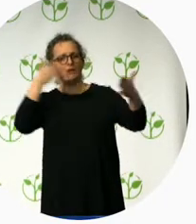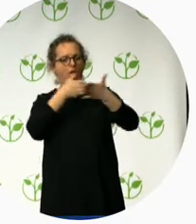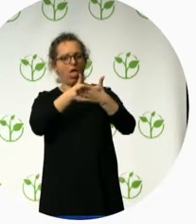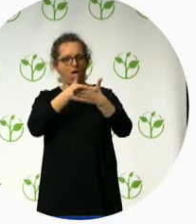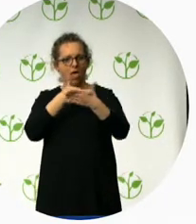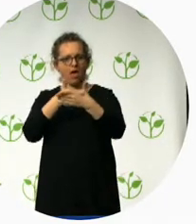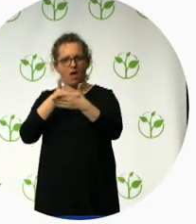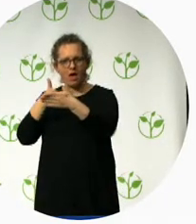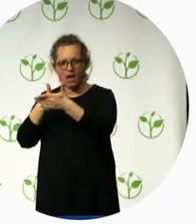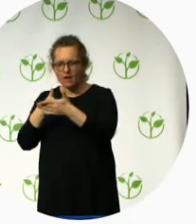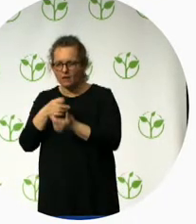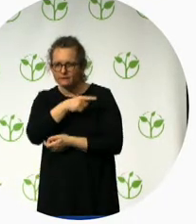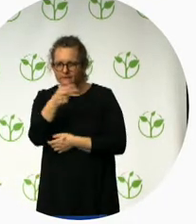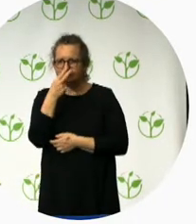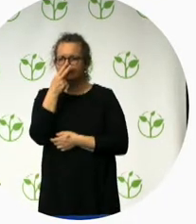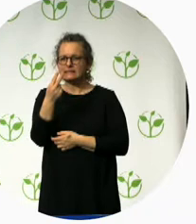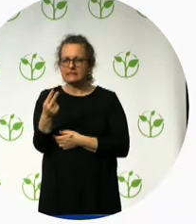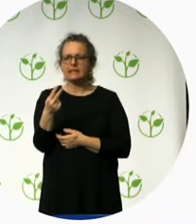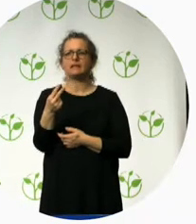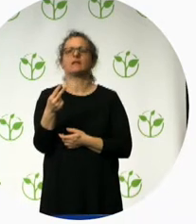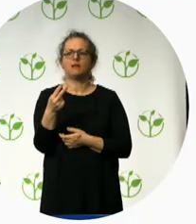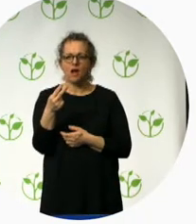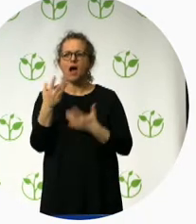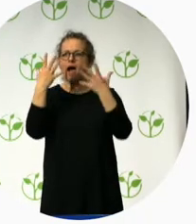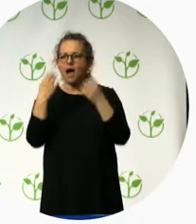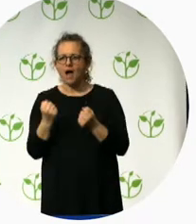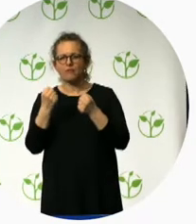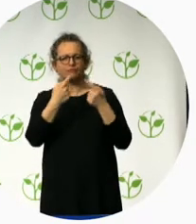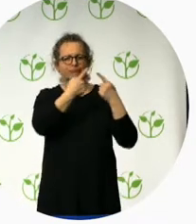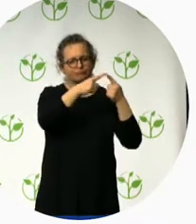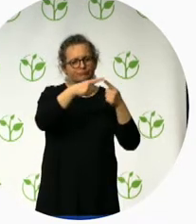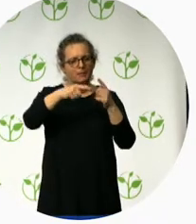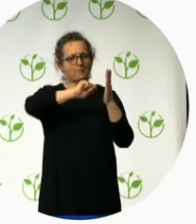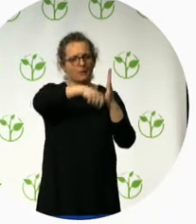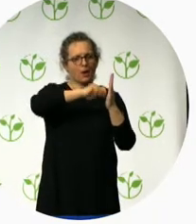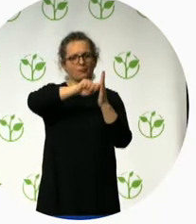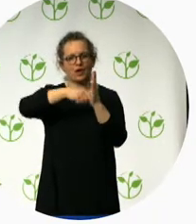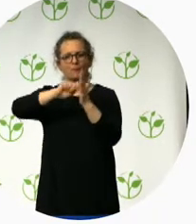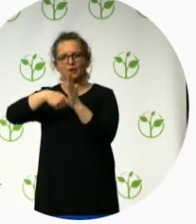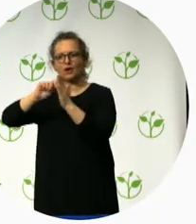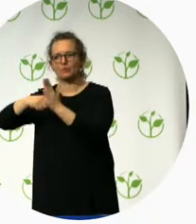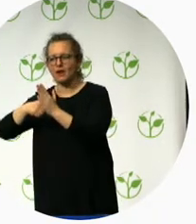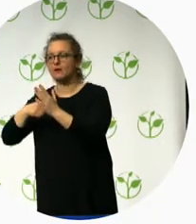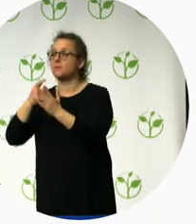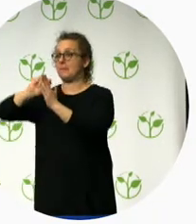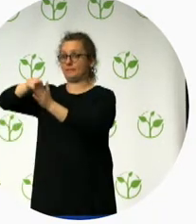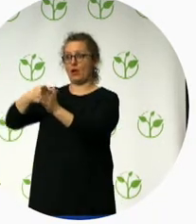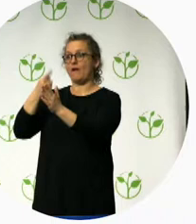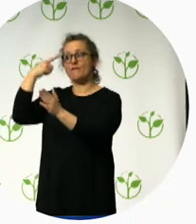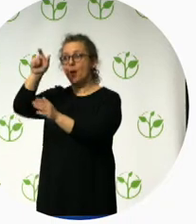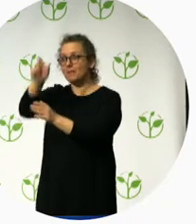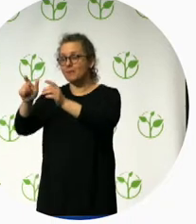these two concepts. But then the interface between aging and disability was very clear, and access